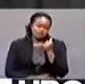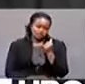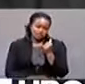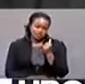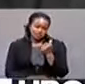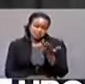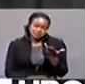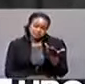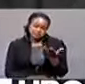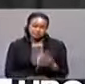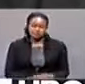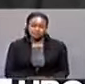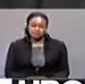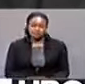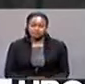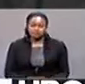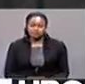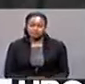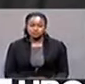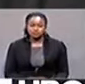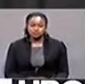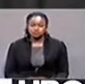So